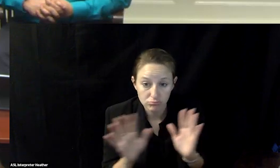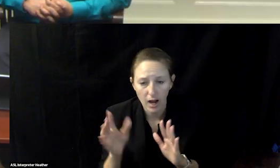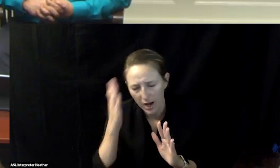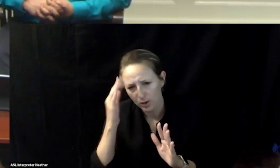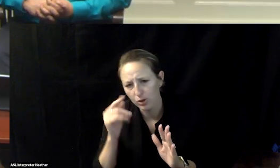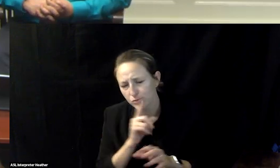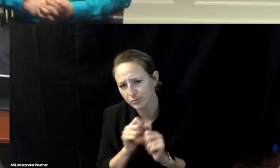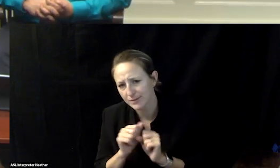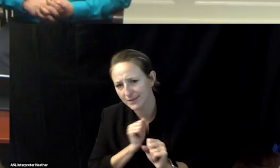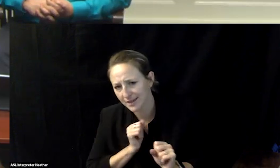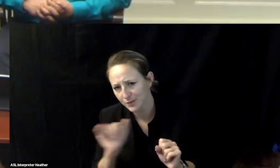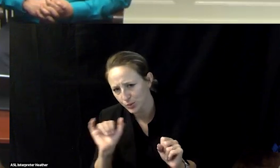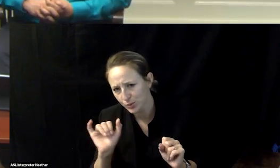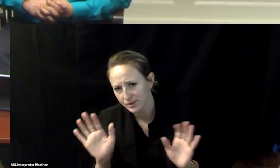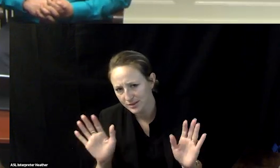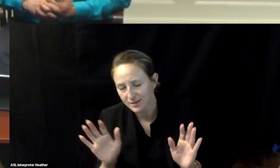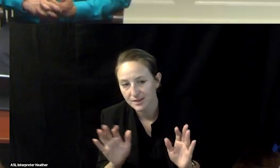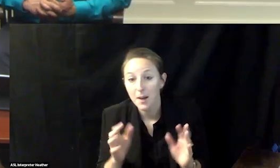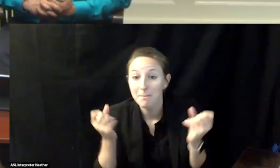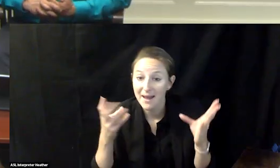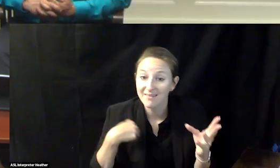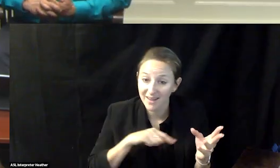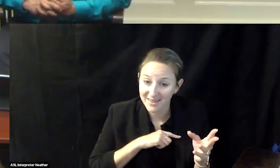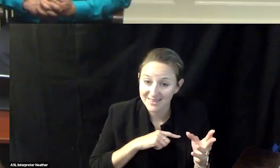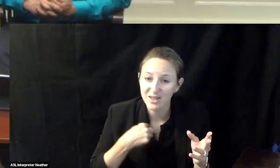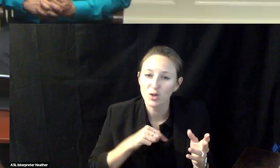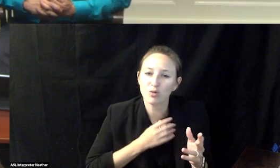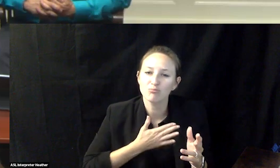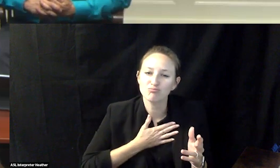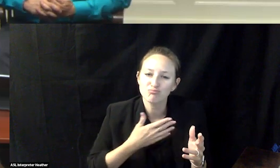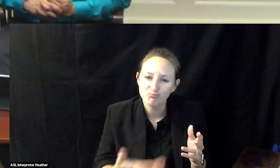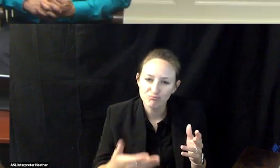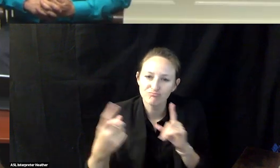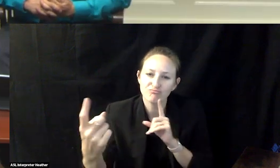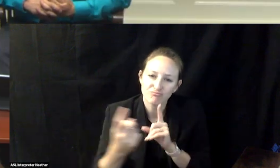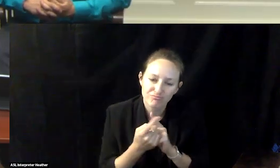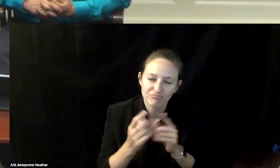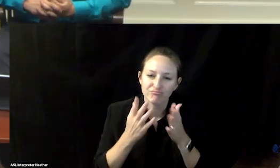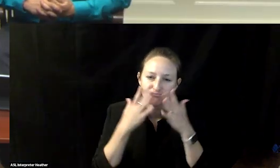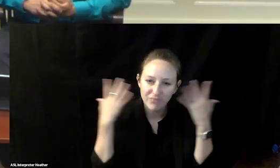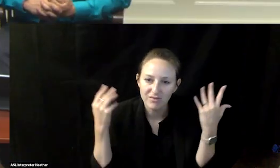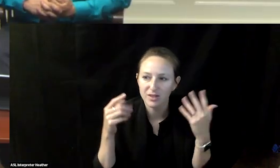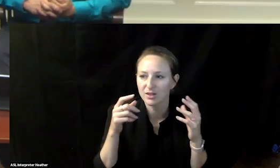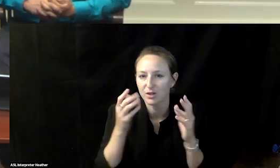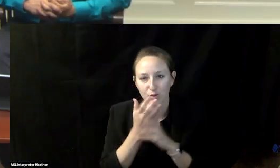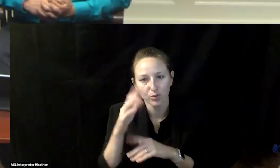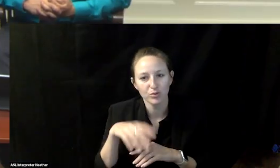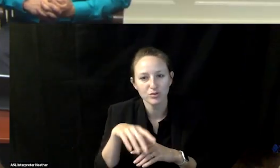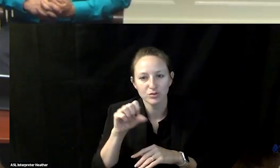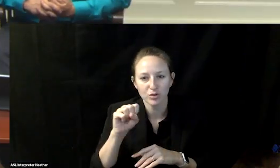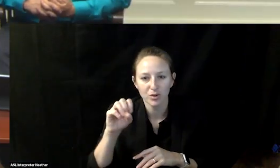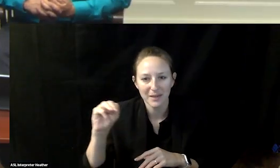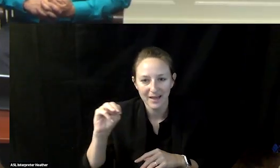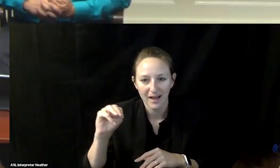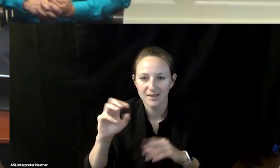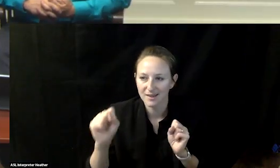is that many of us are very approachable through social media and such. And so people